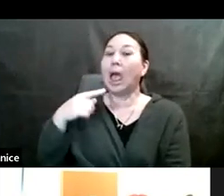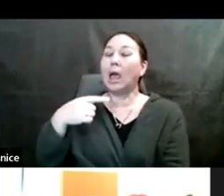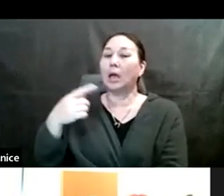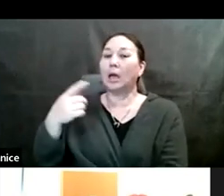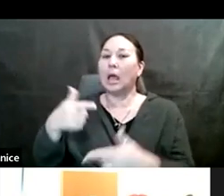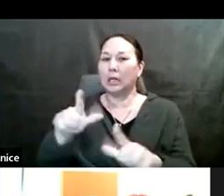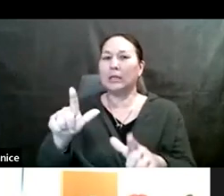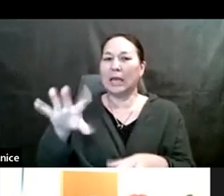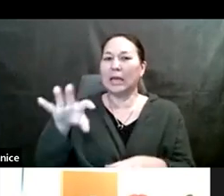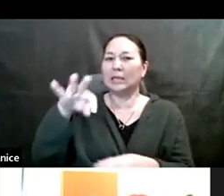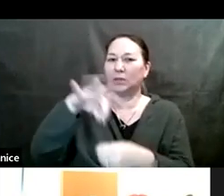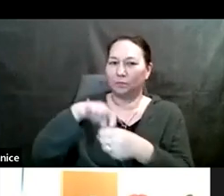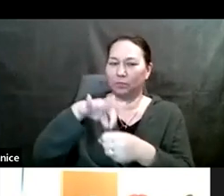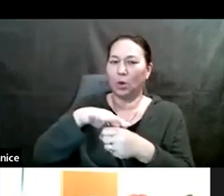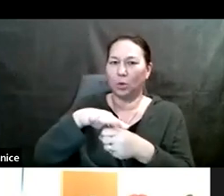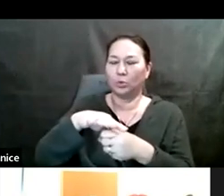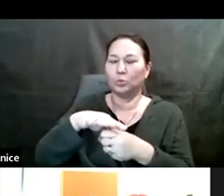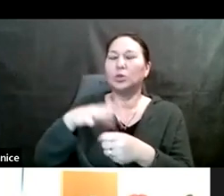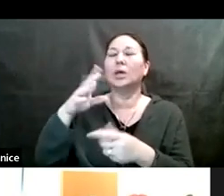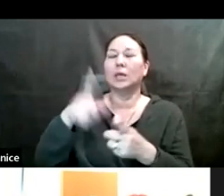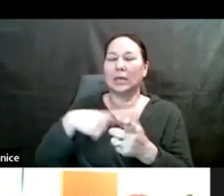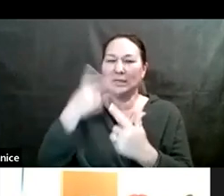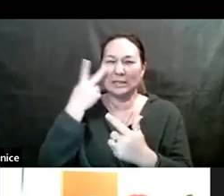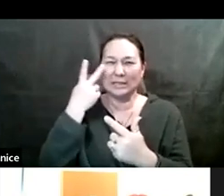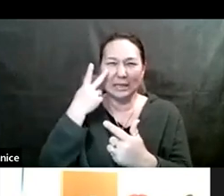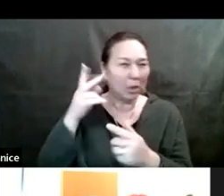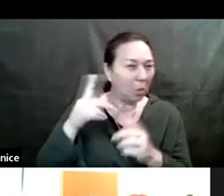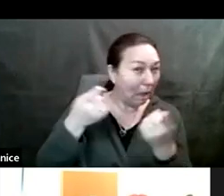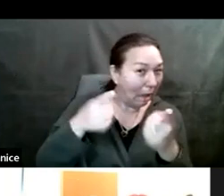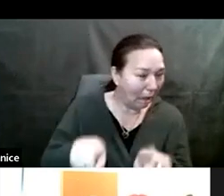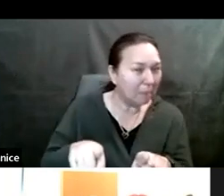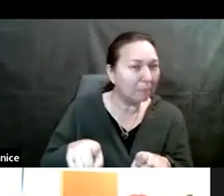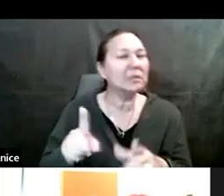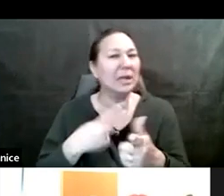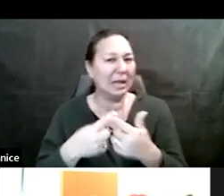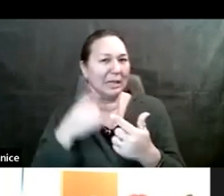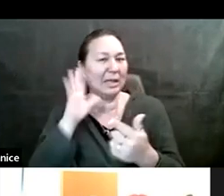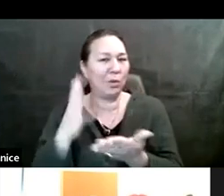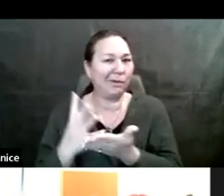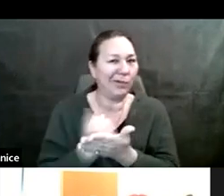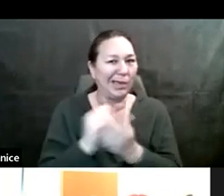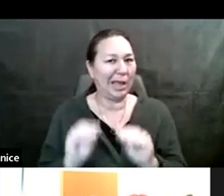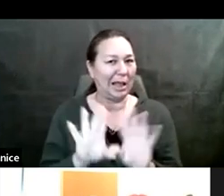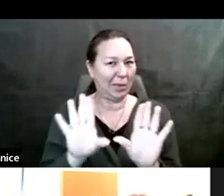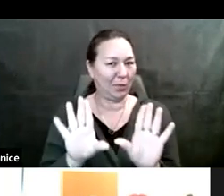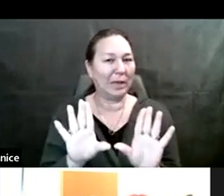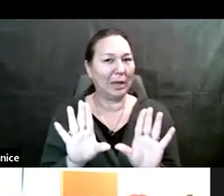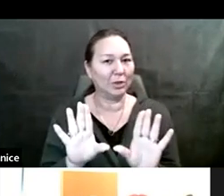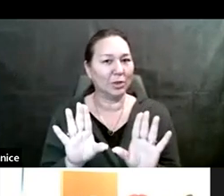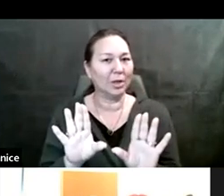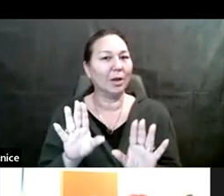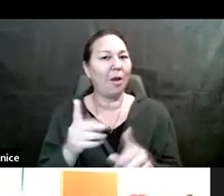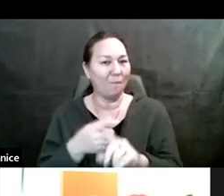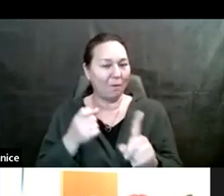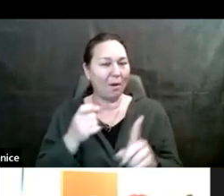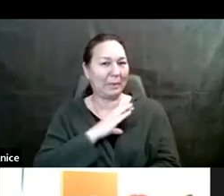to clarify it more then we will get that clarification I've got to get clarification from Council um just to